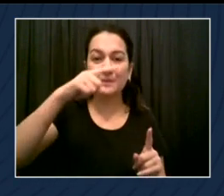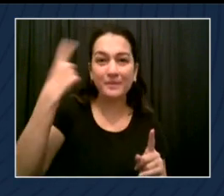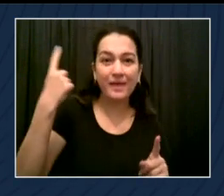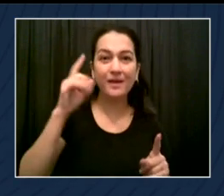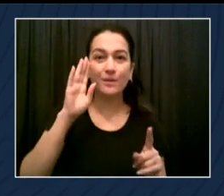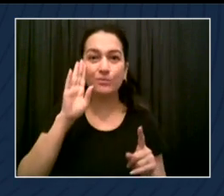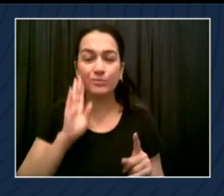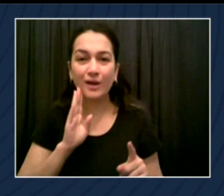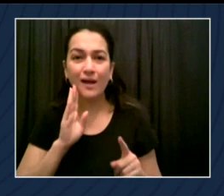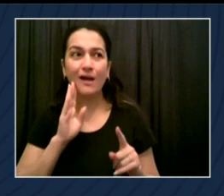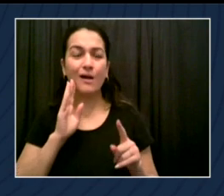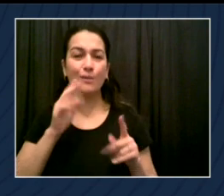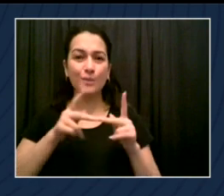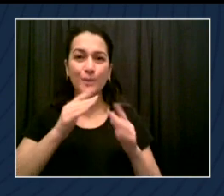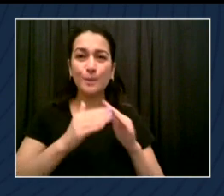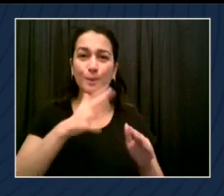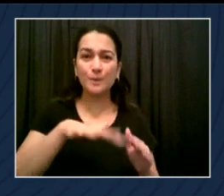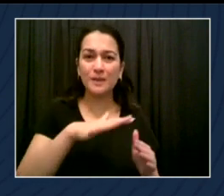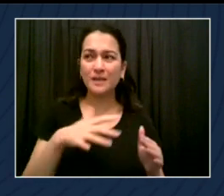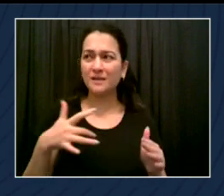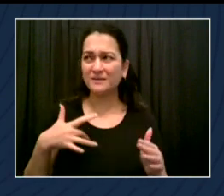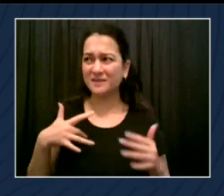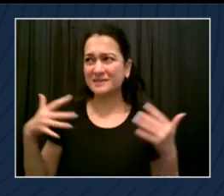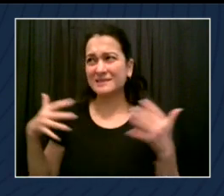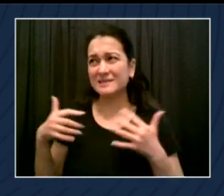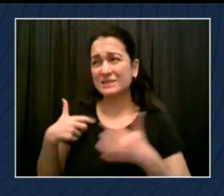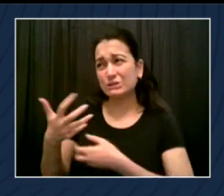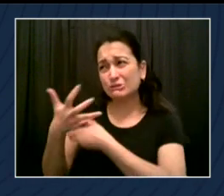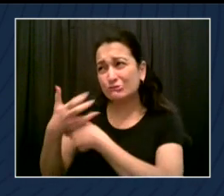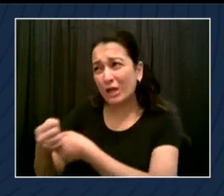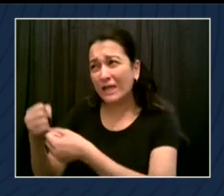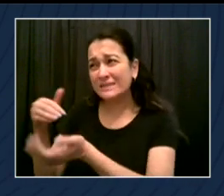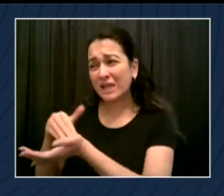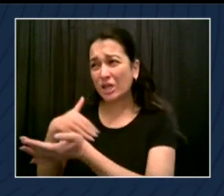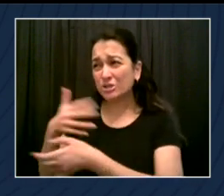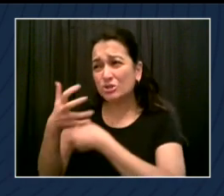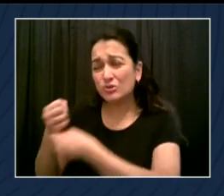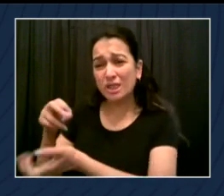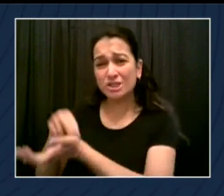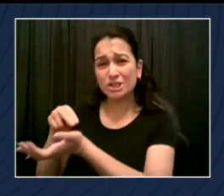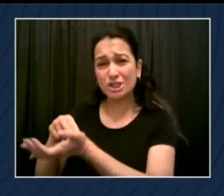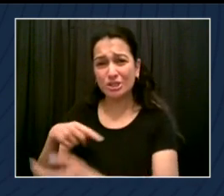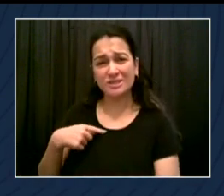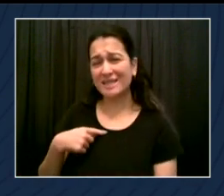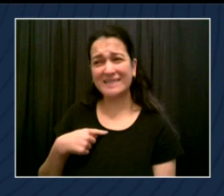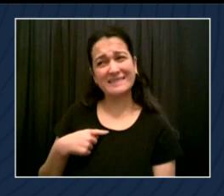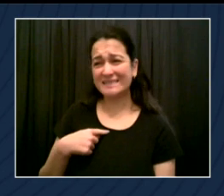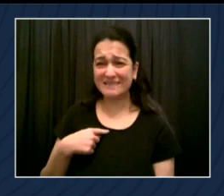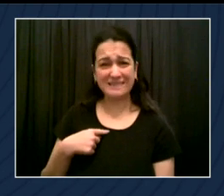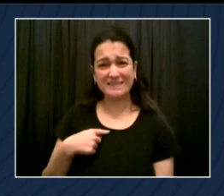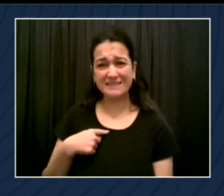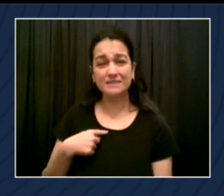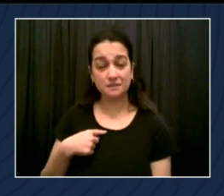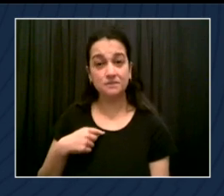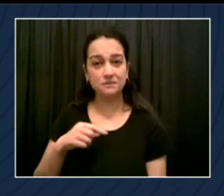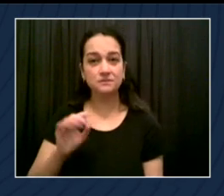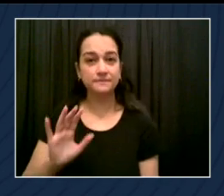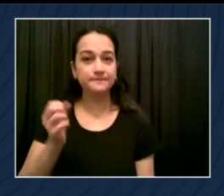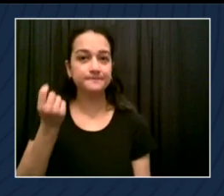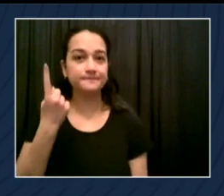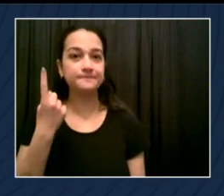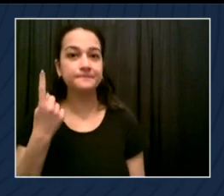have been politicized from the start. This policy balances the rights of patients, public health, and individual